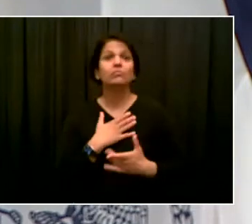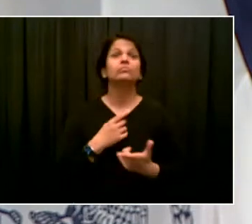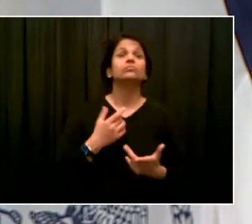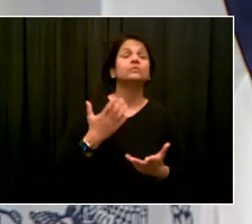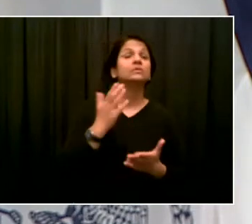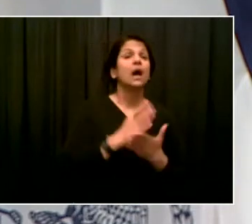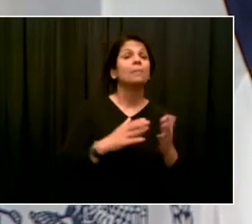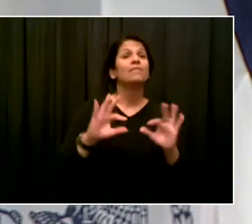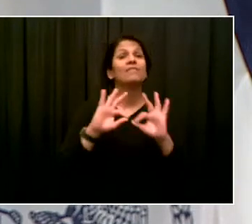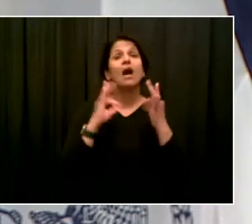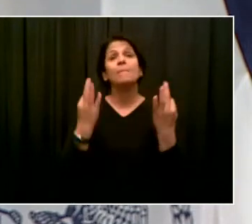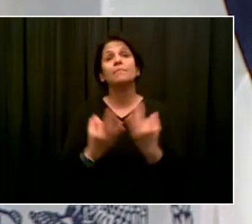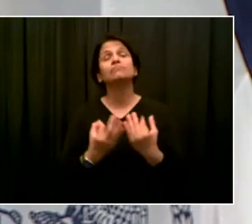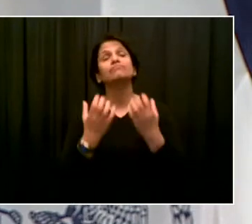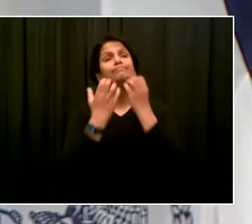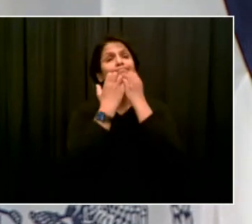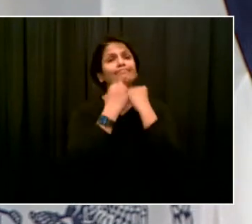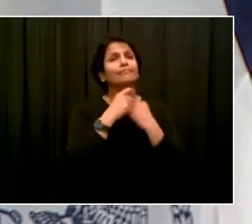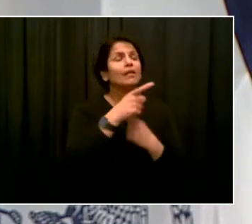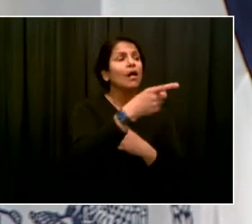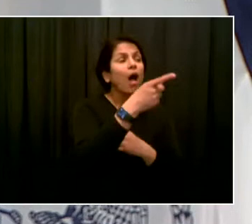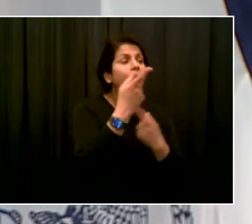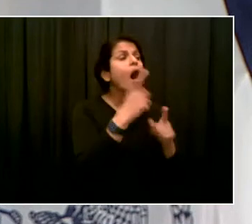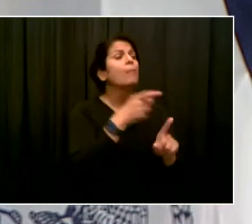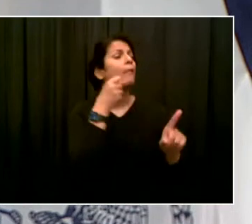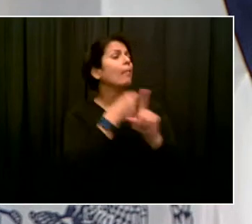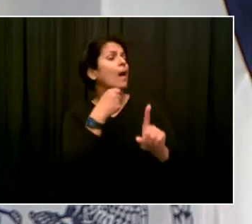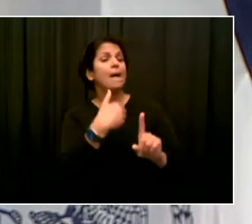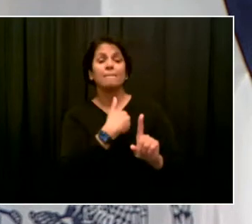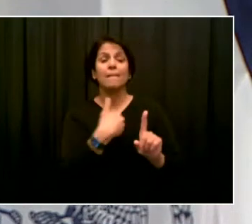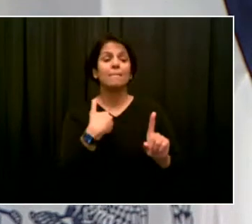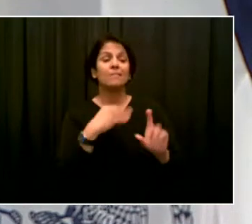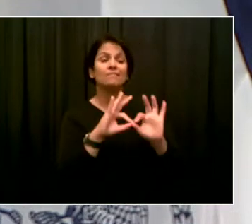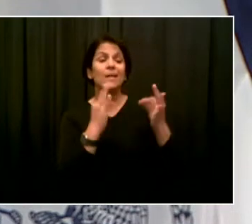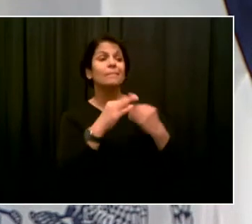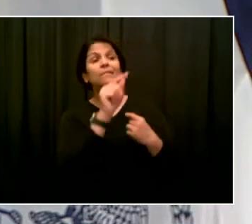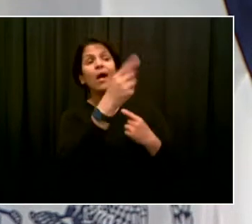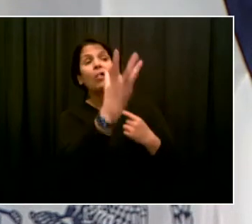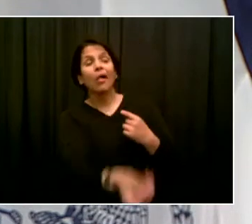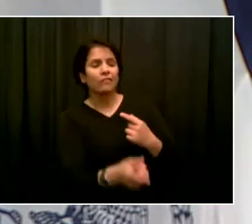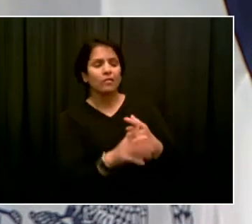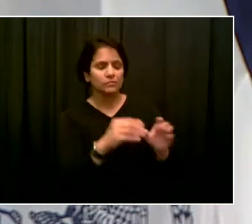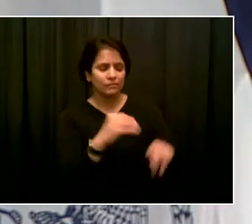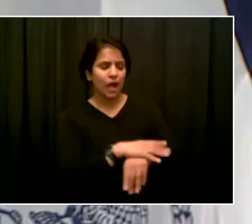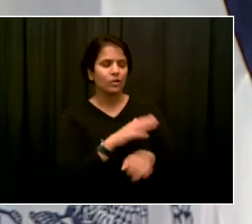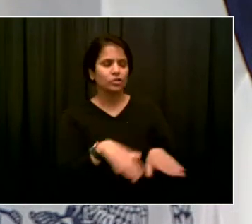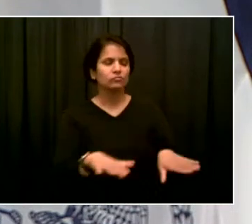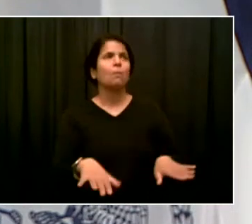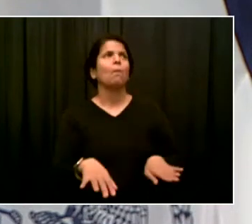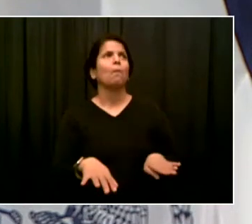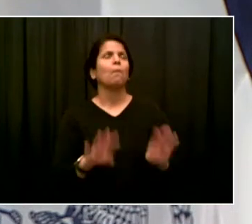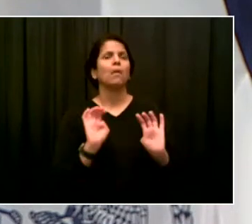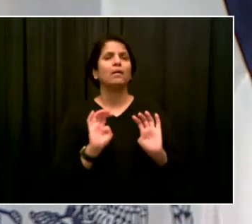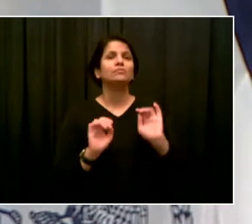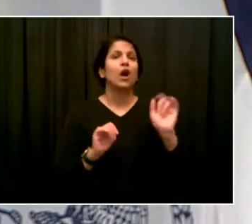one, they lost a grandparent or an aunt and uncle. Some children even lost a parent or a sibling.